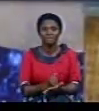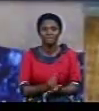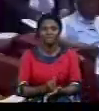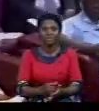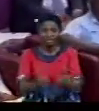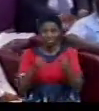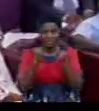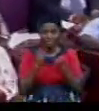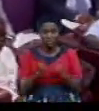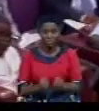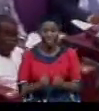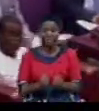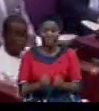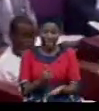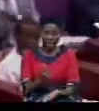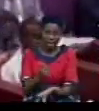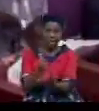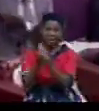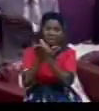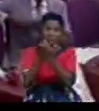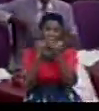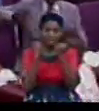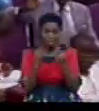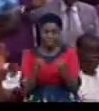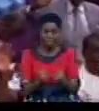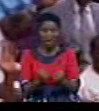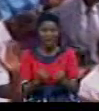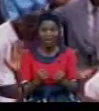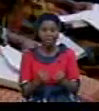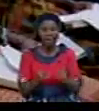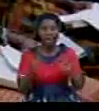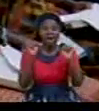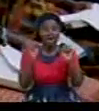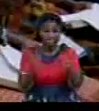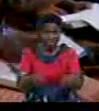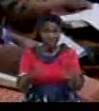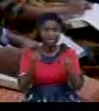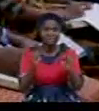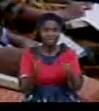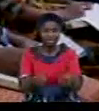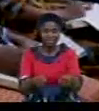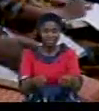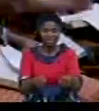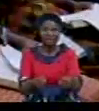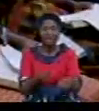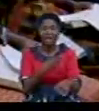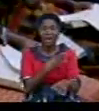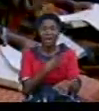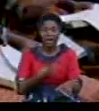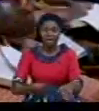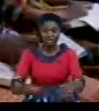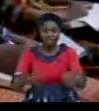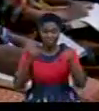strength power ability agility